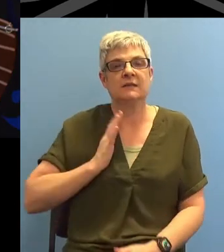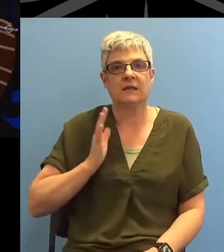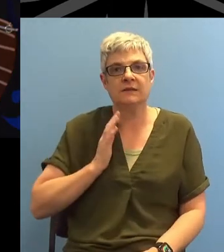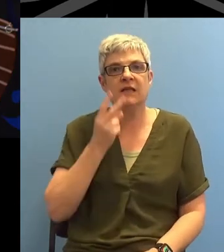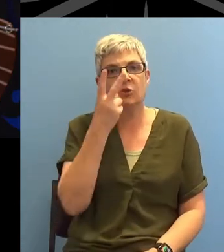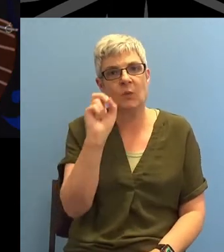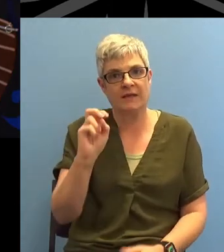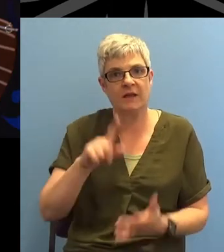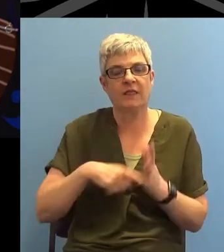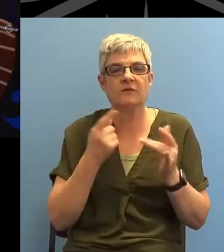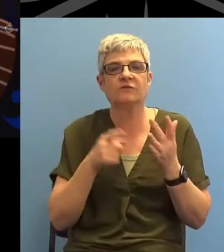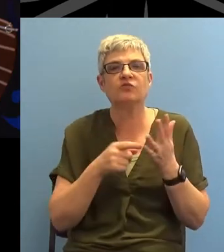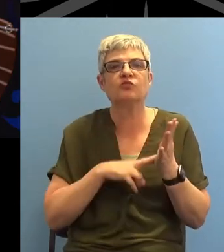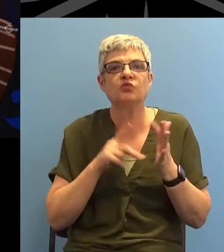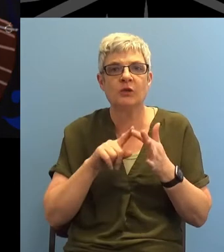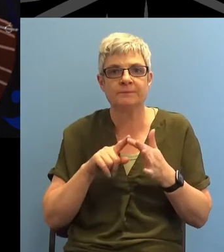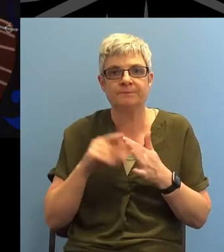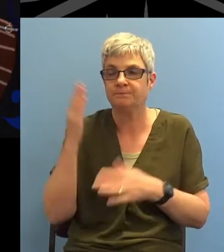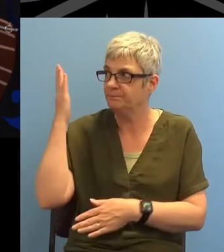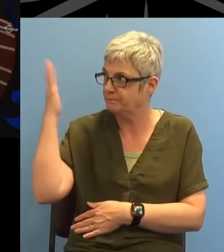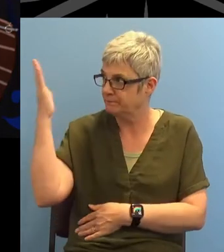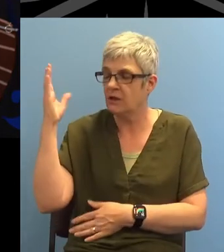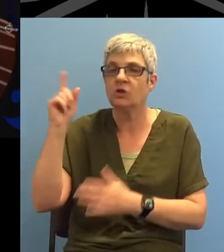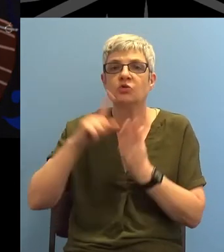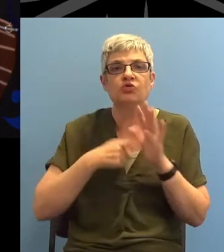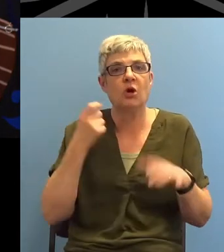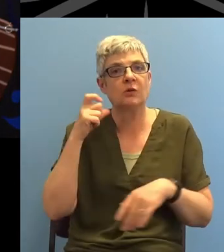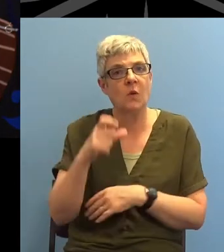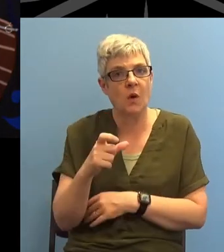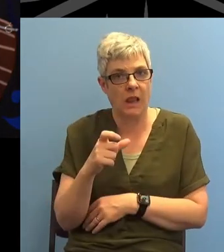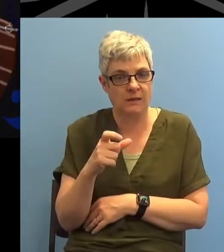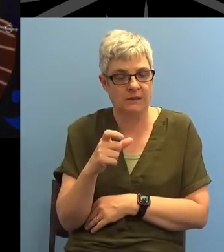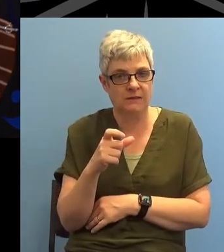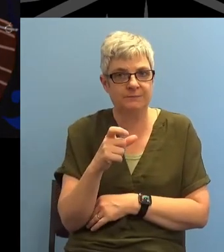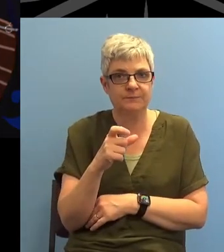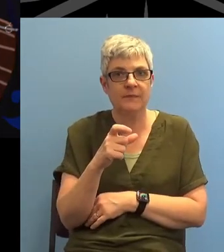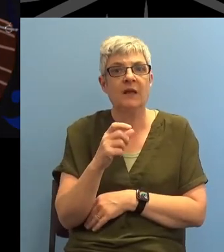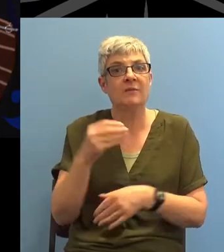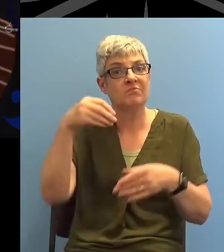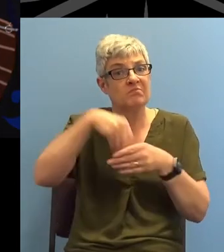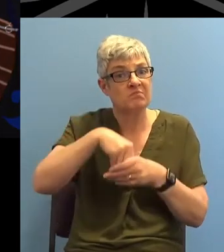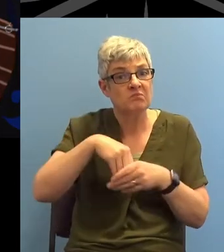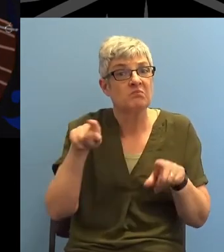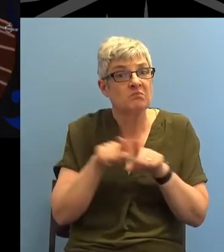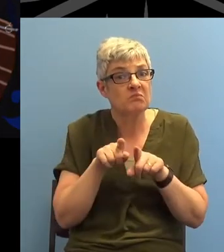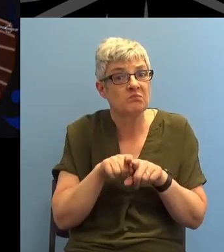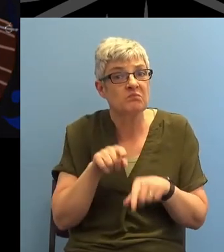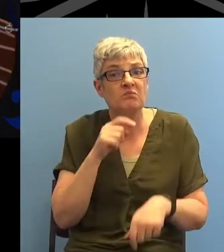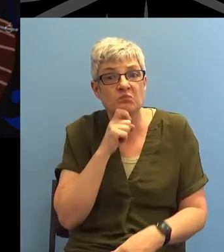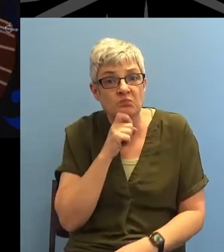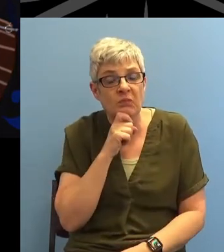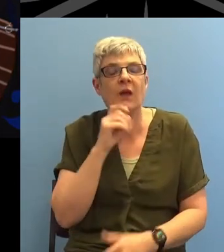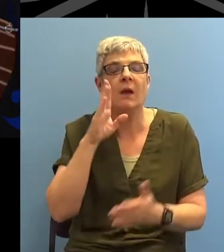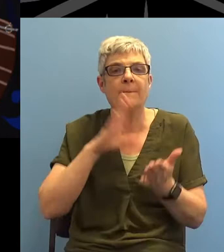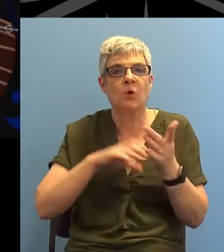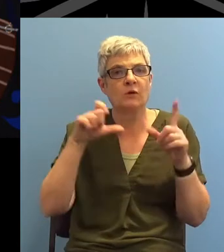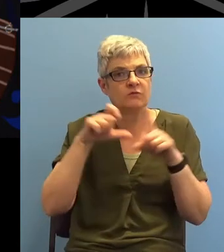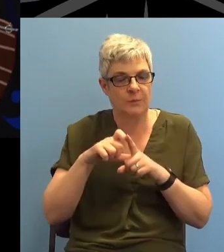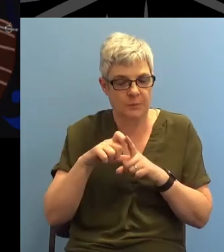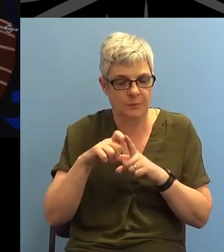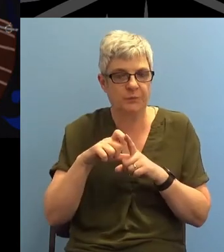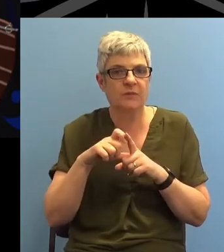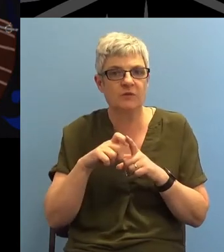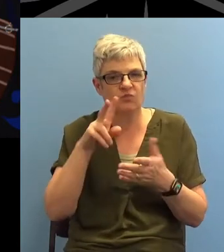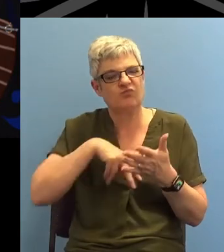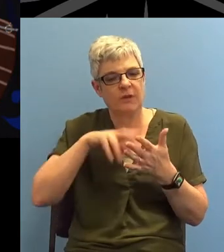of June. I'm John Collard, and sharing in the worship today are Morag Drumgold, who's